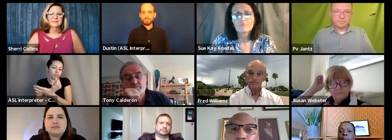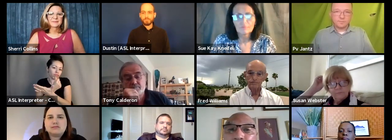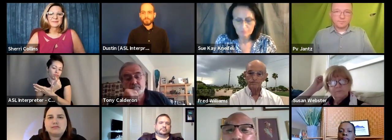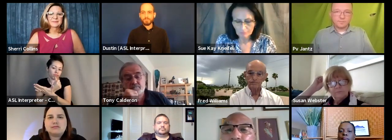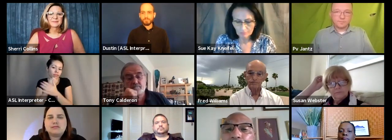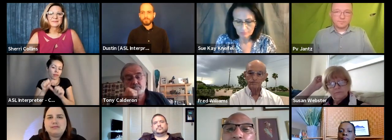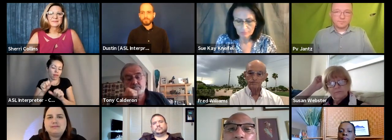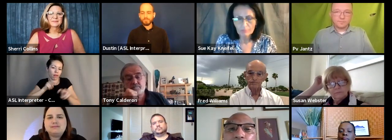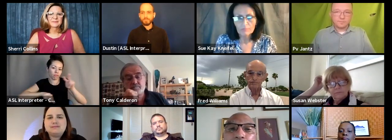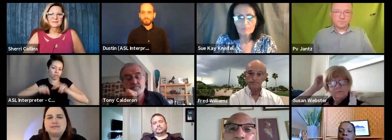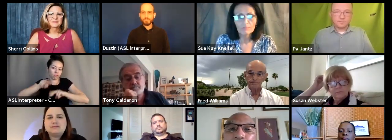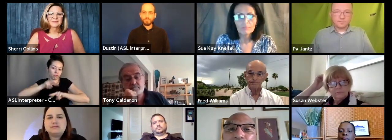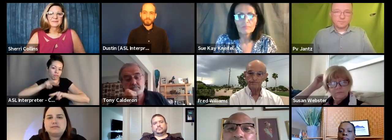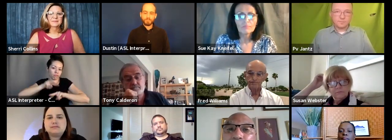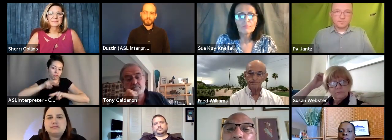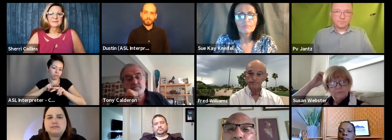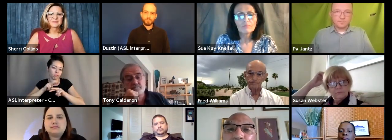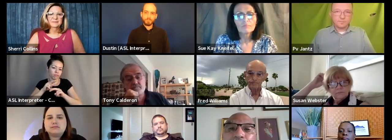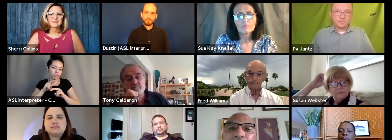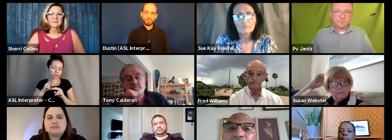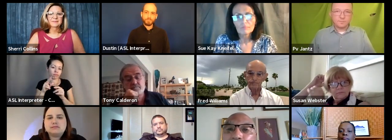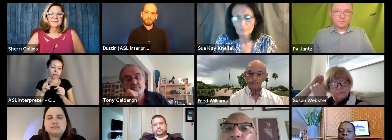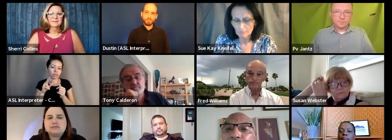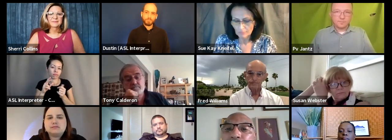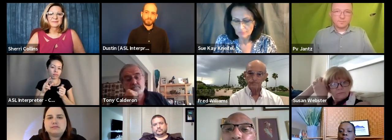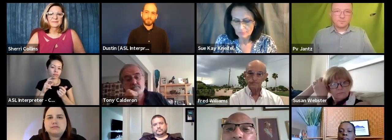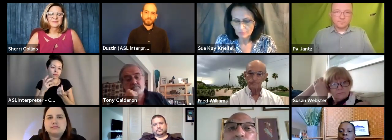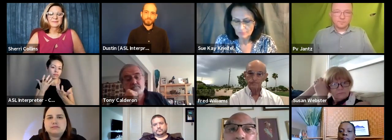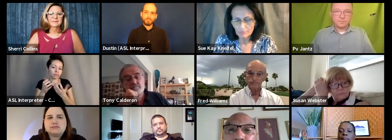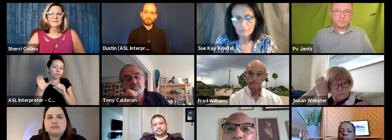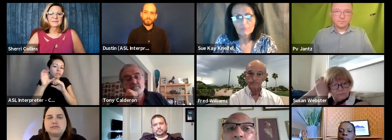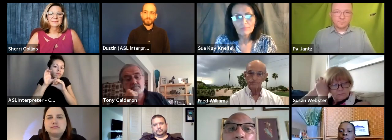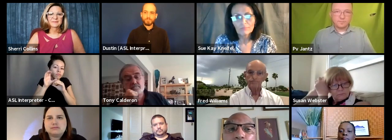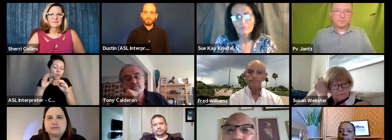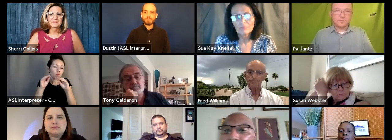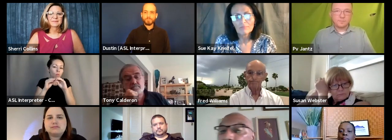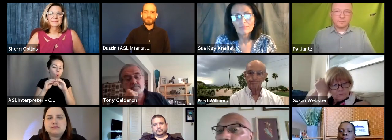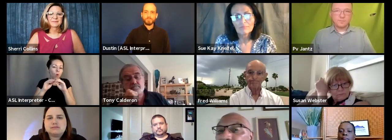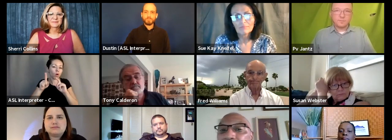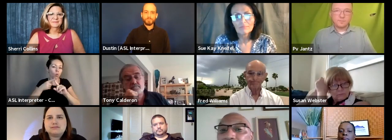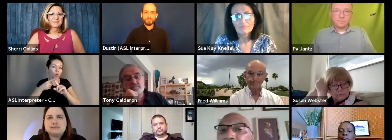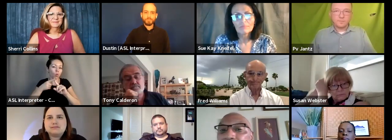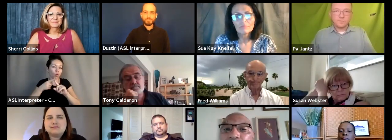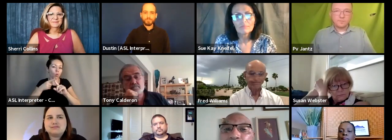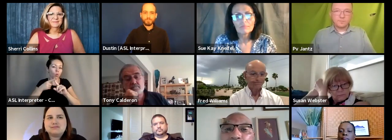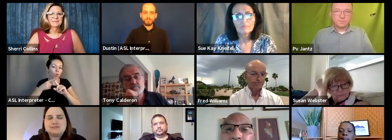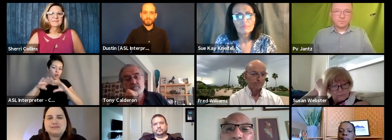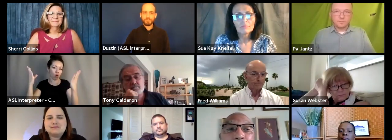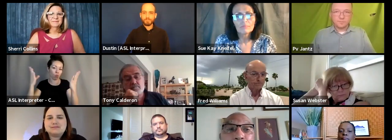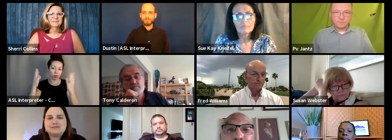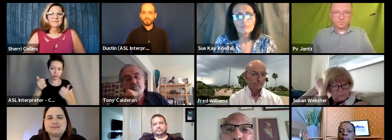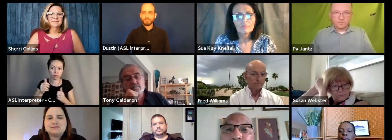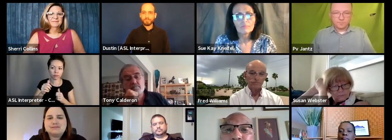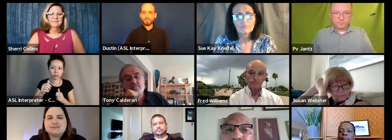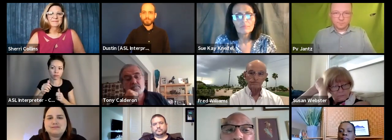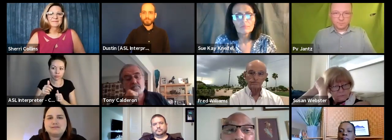look at an opportunity if such presents itself. PV, you have anything else to